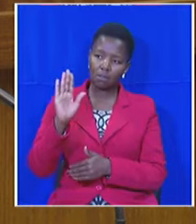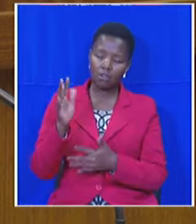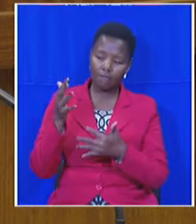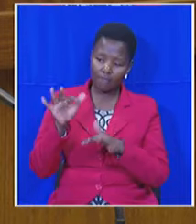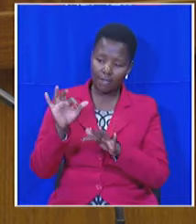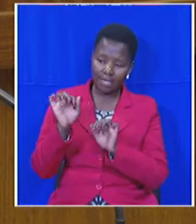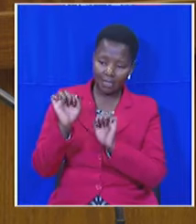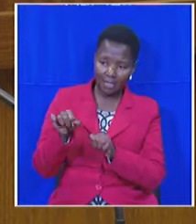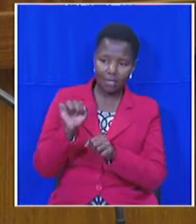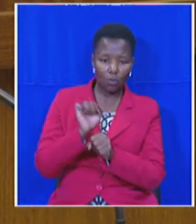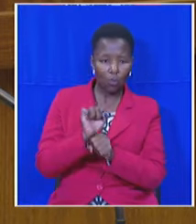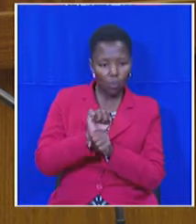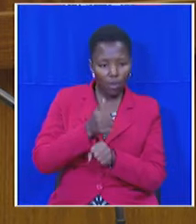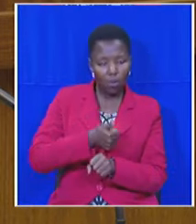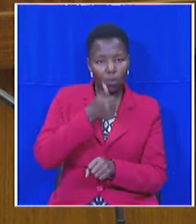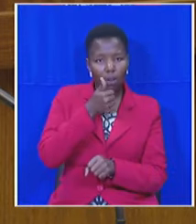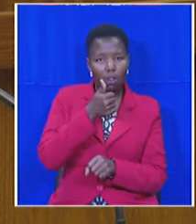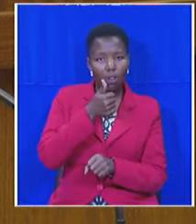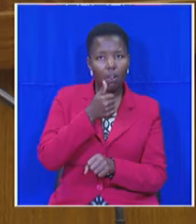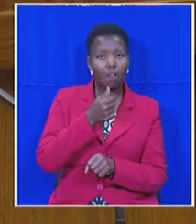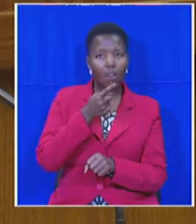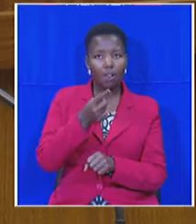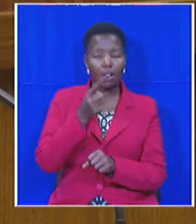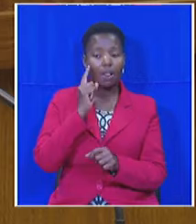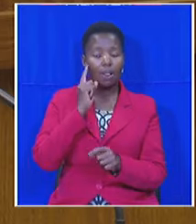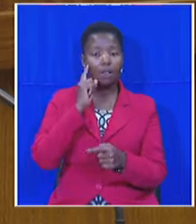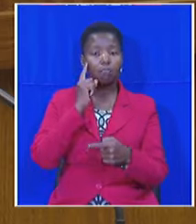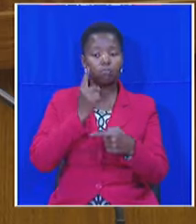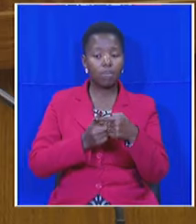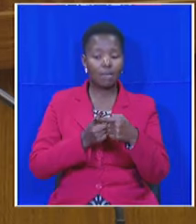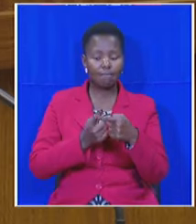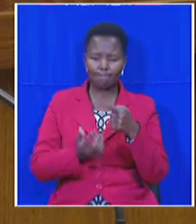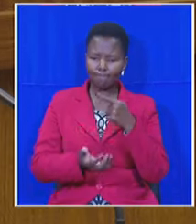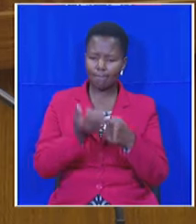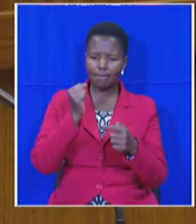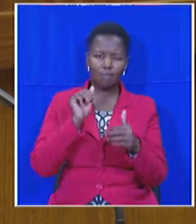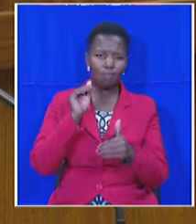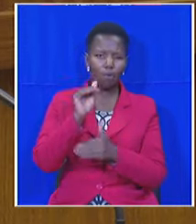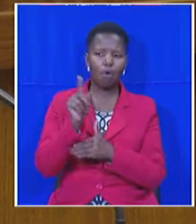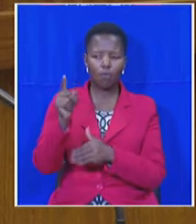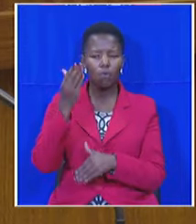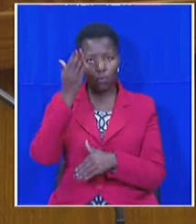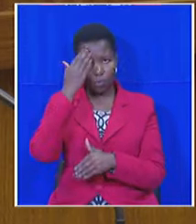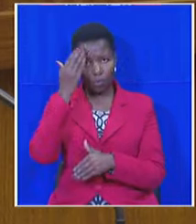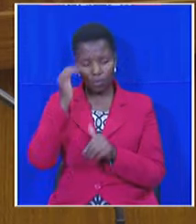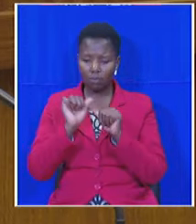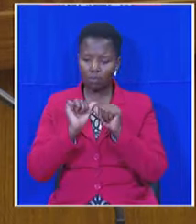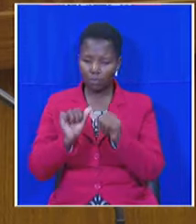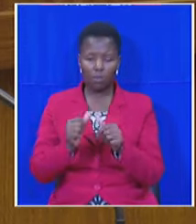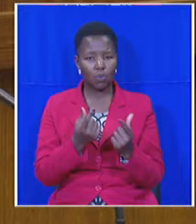their performance. They've exceeded their targets, and you know that. They continue to do that.